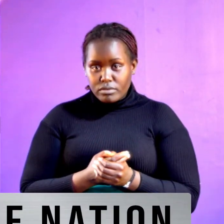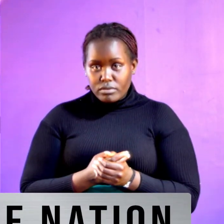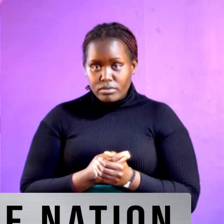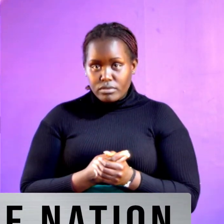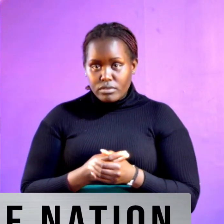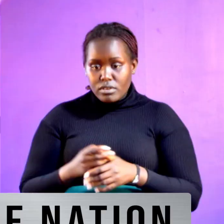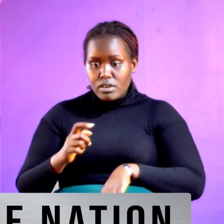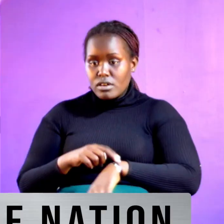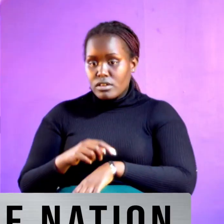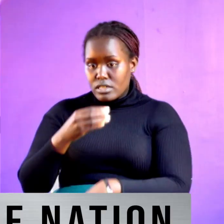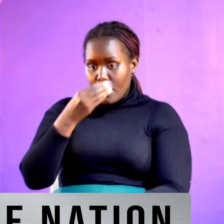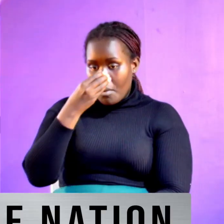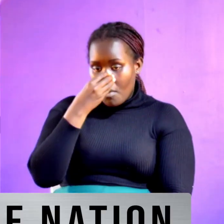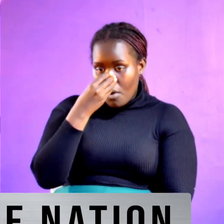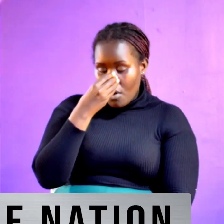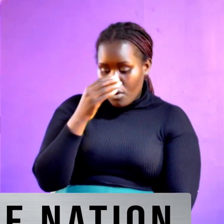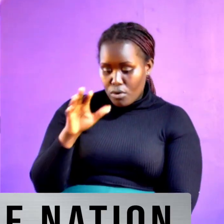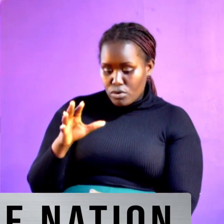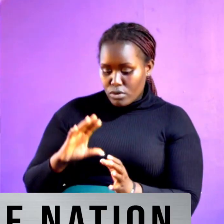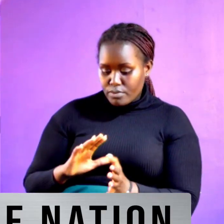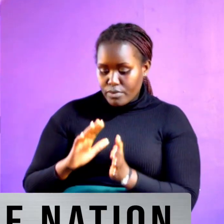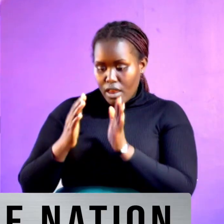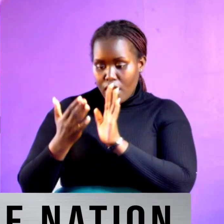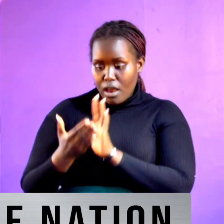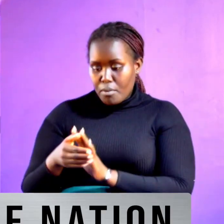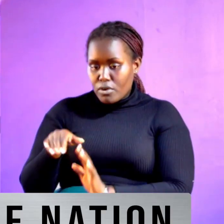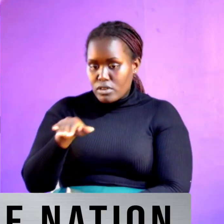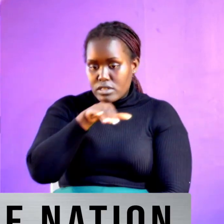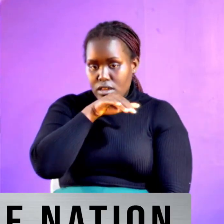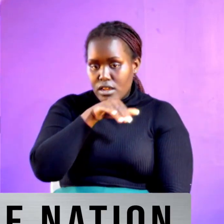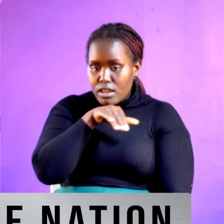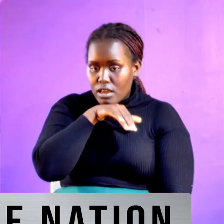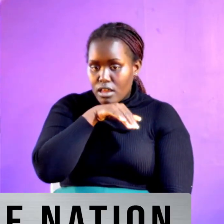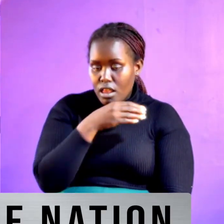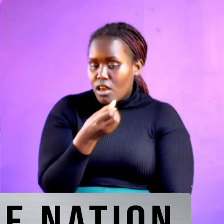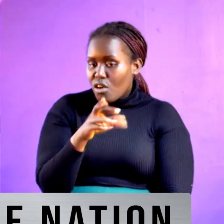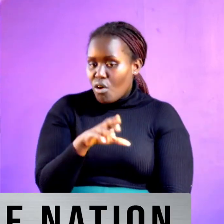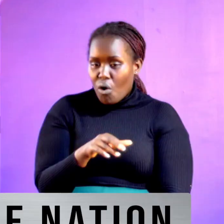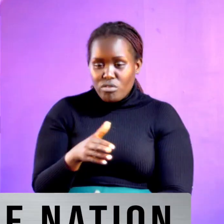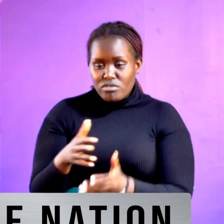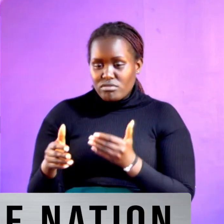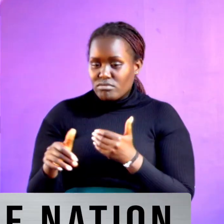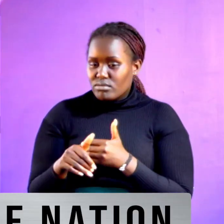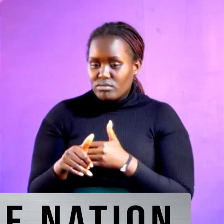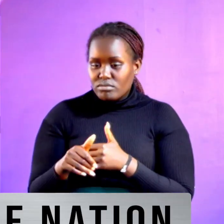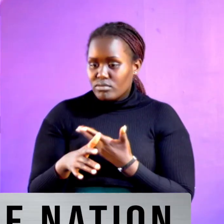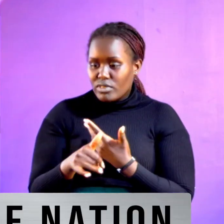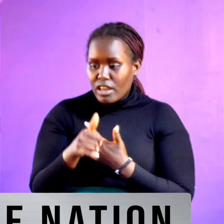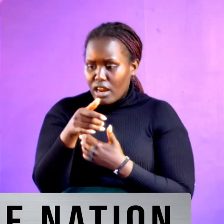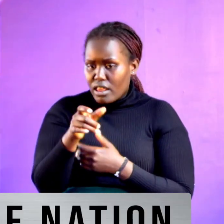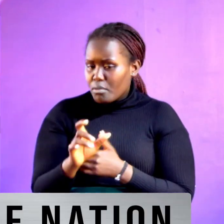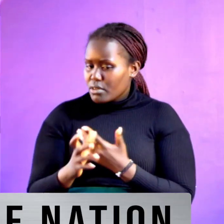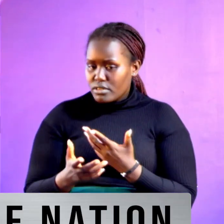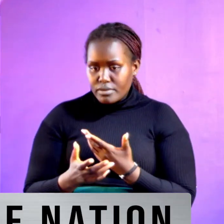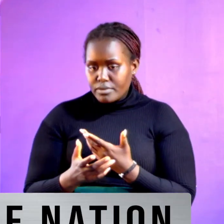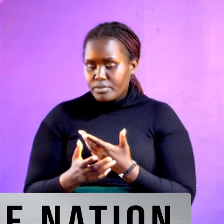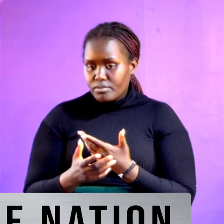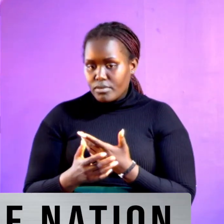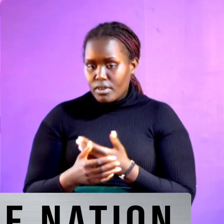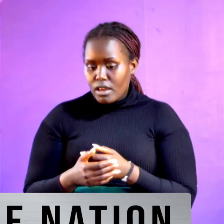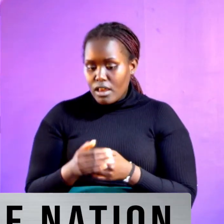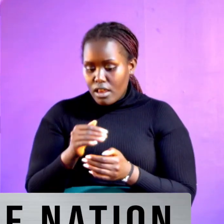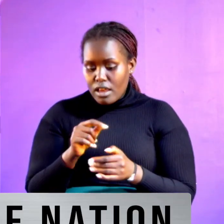when Ruto approached Raila, or you know, we don't know, or you know, either way, or vice versa. Yeah. When he